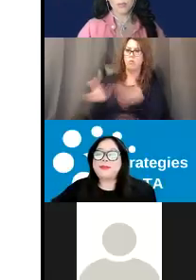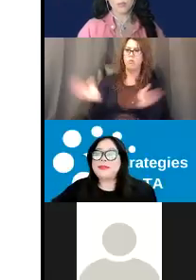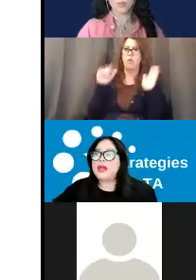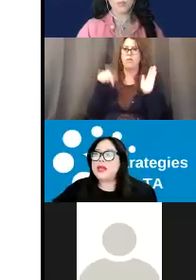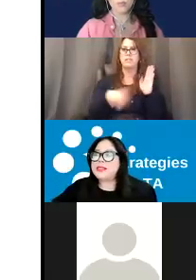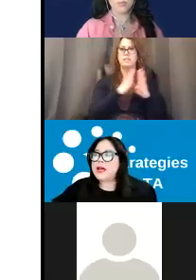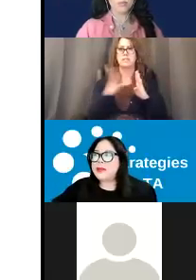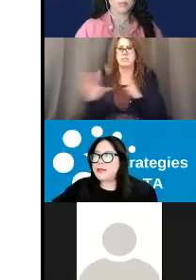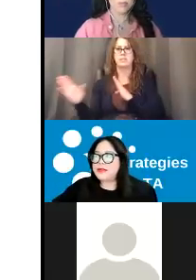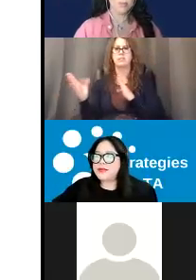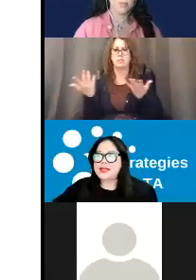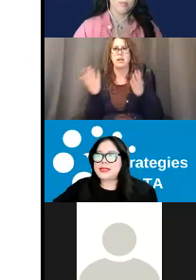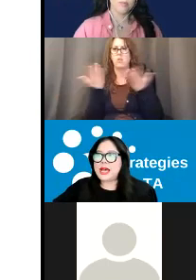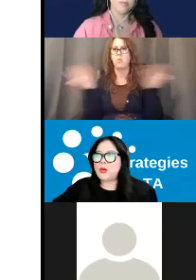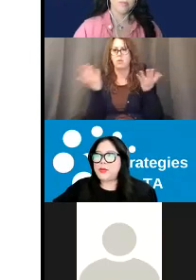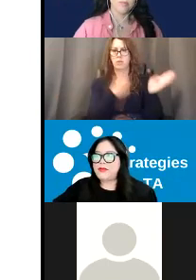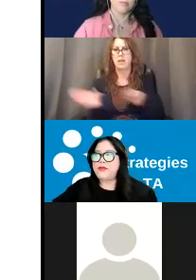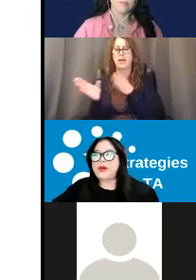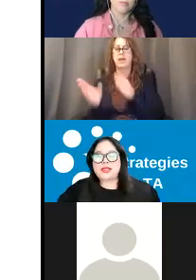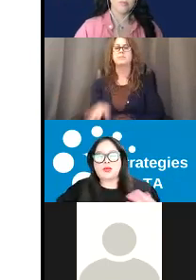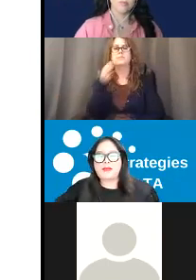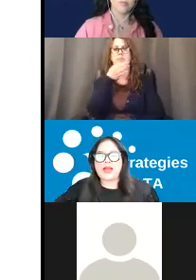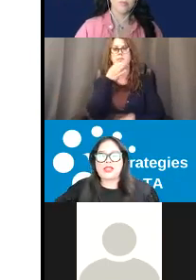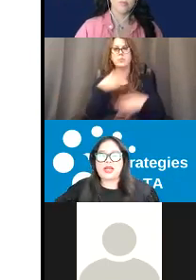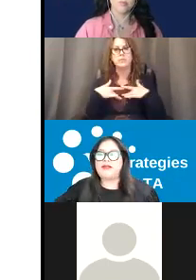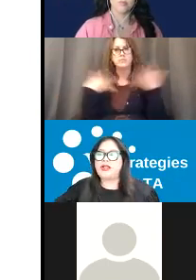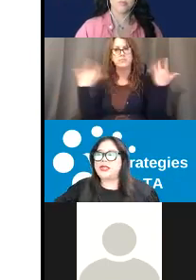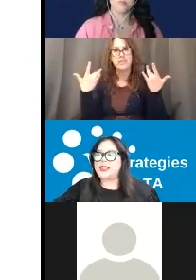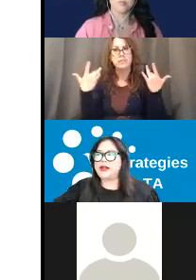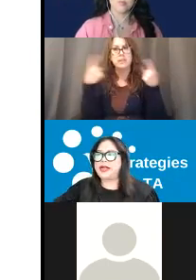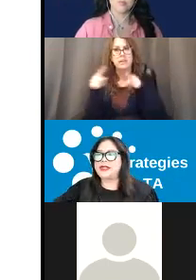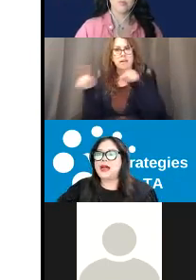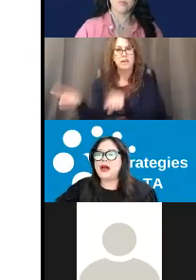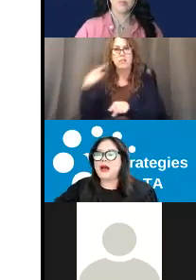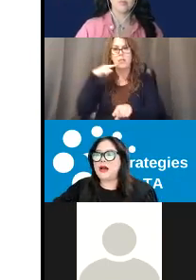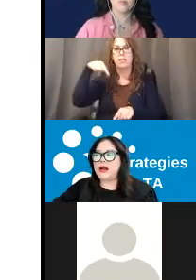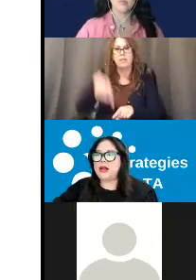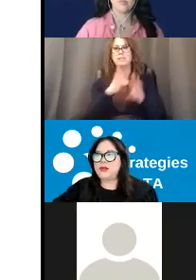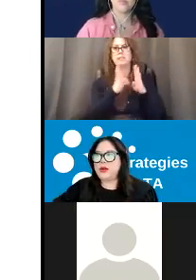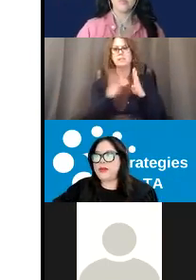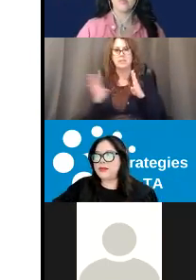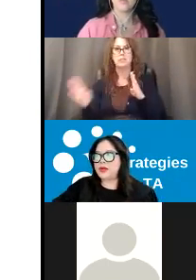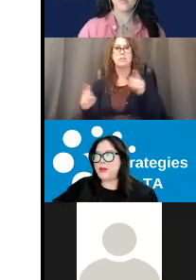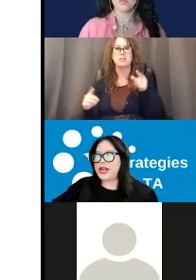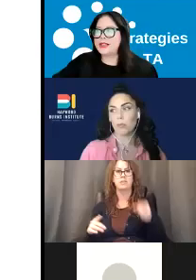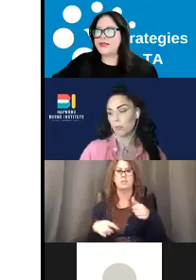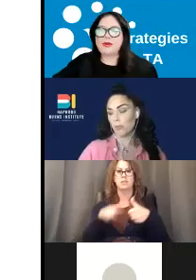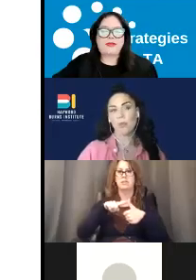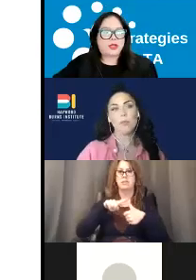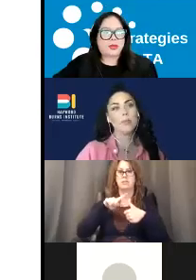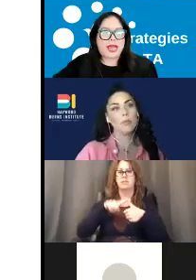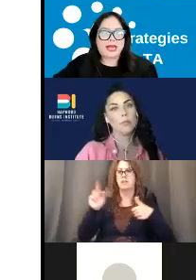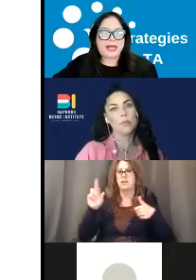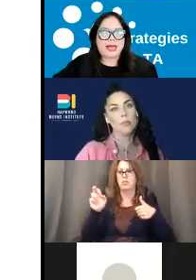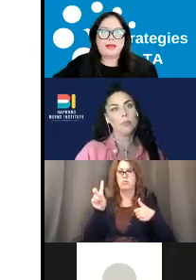come. Some upcoming events that will be for this Reimagining Prevention series are the Roadmap to Comprehensive